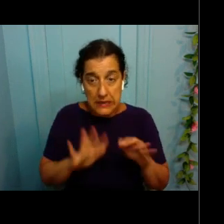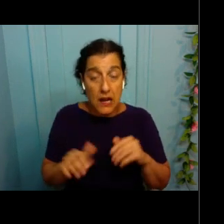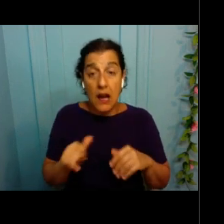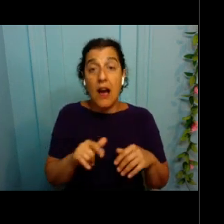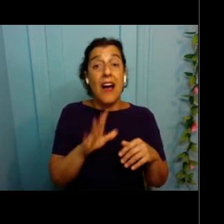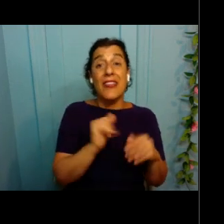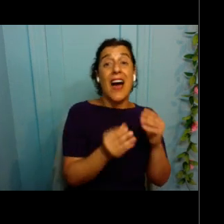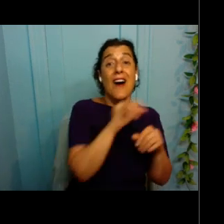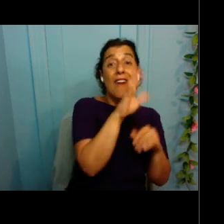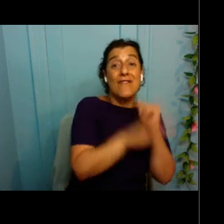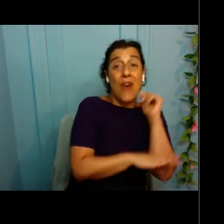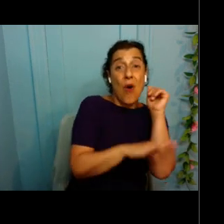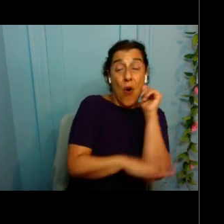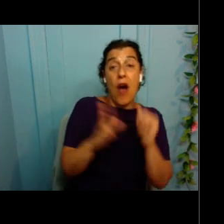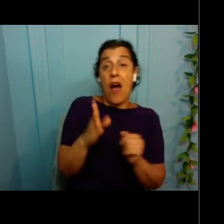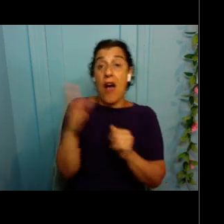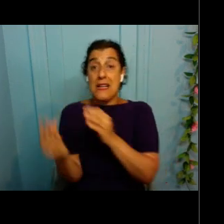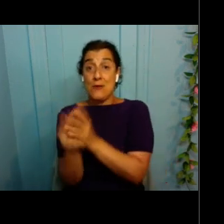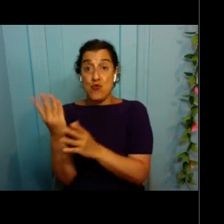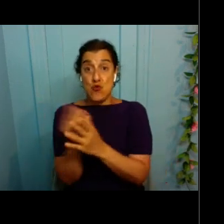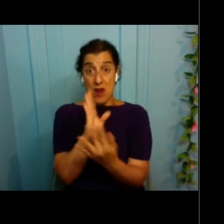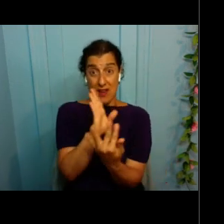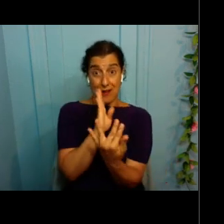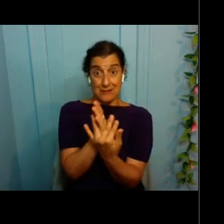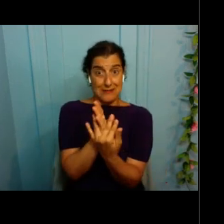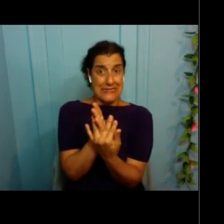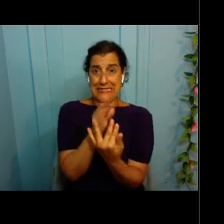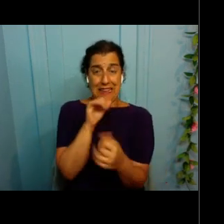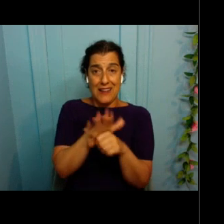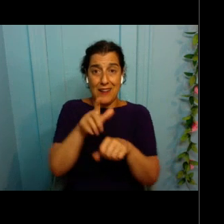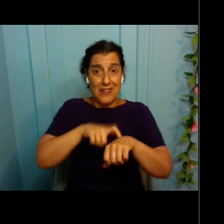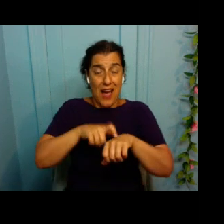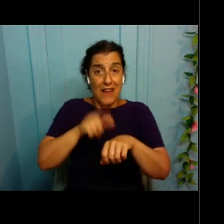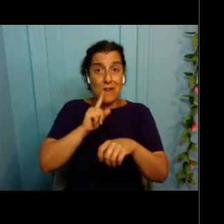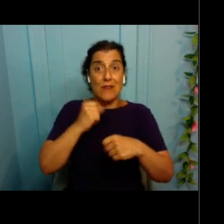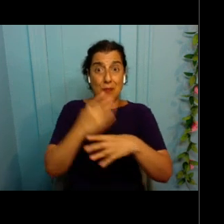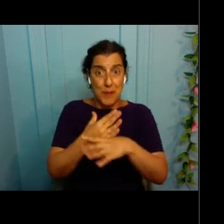just wasn't sufficient to do the work we needed to do to prepare.